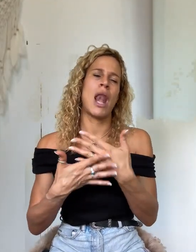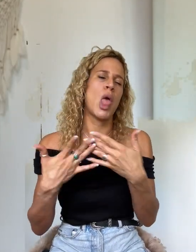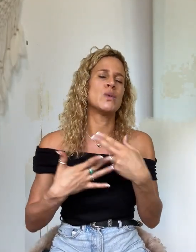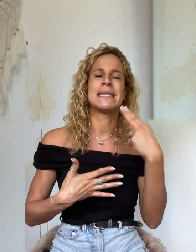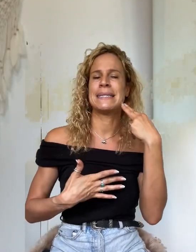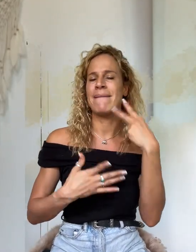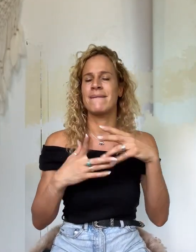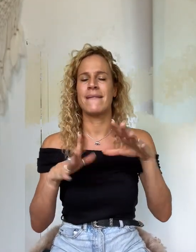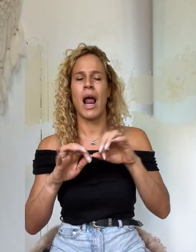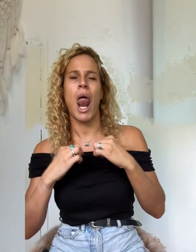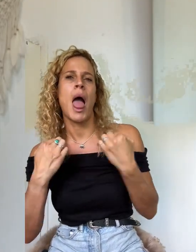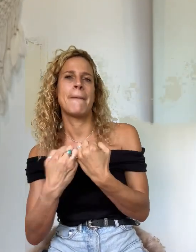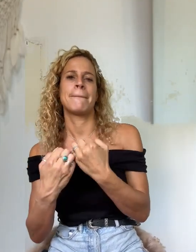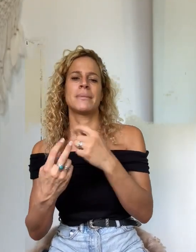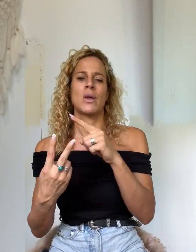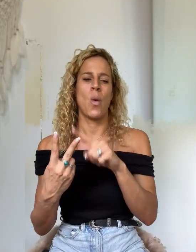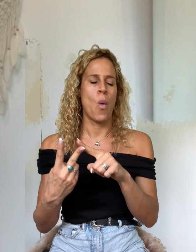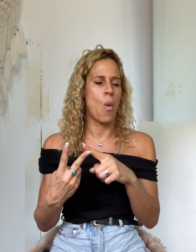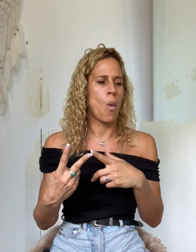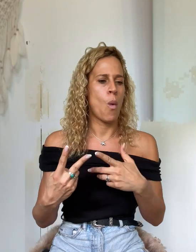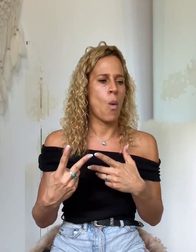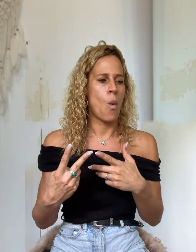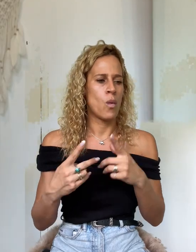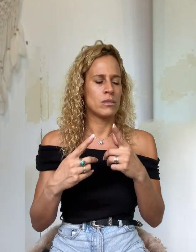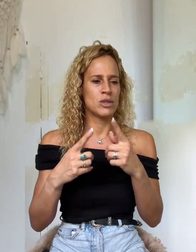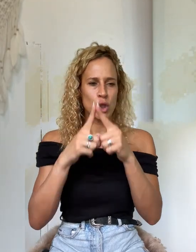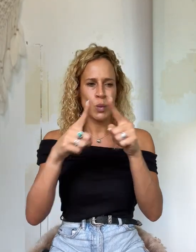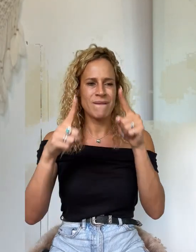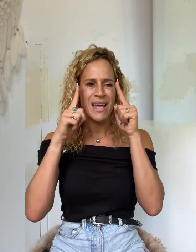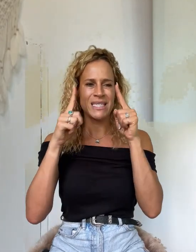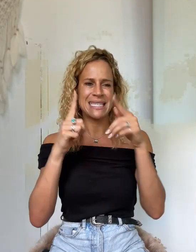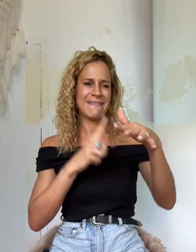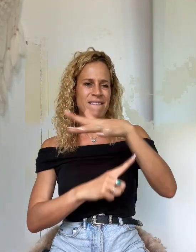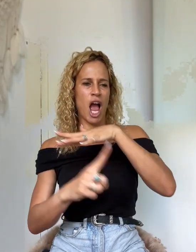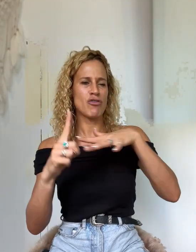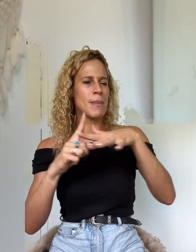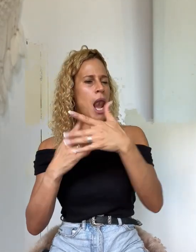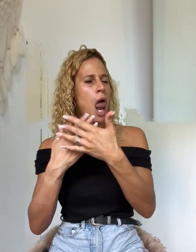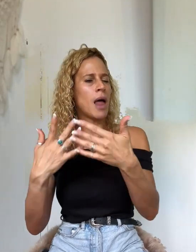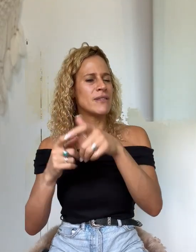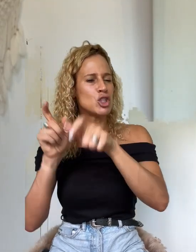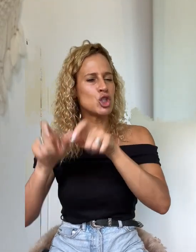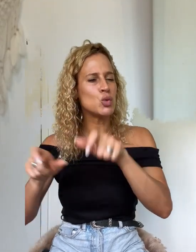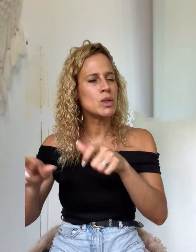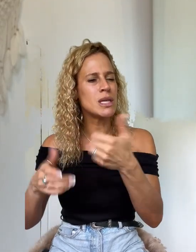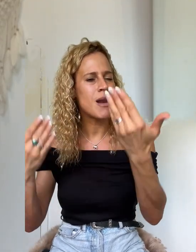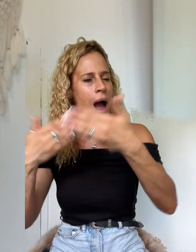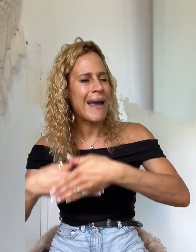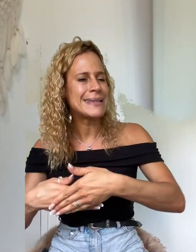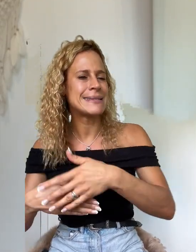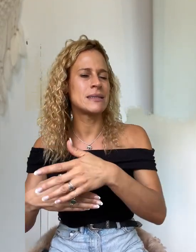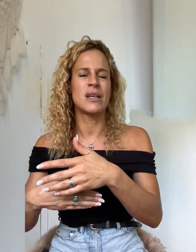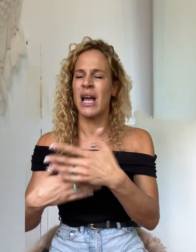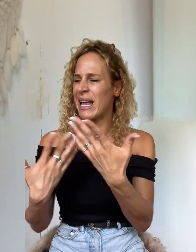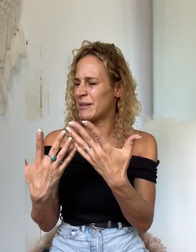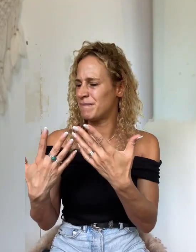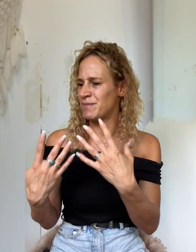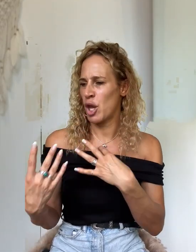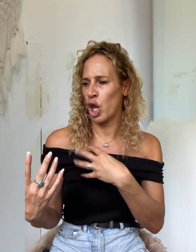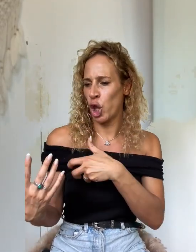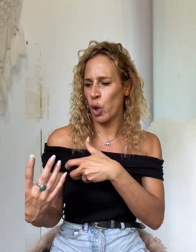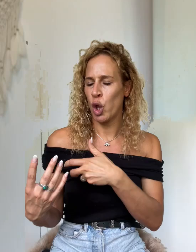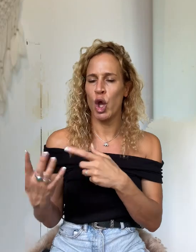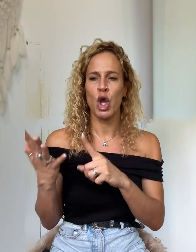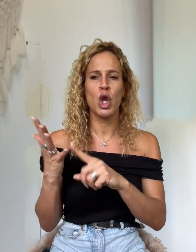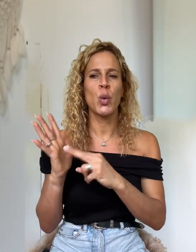like deaf clubs and the because it was a university environment. There was a lot of what they